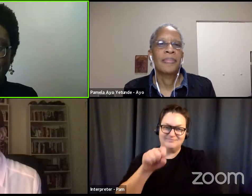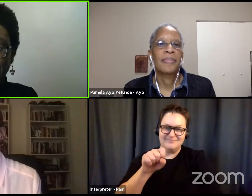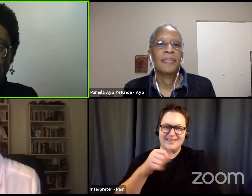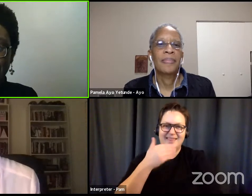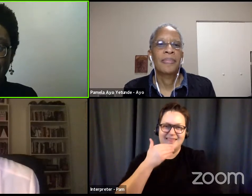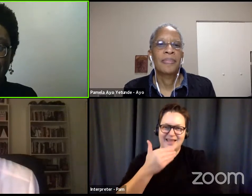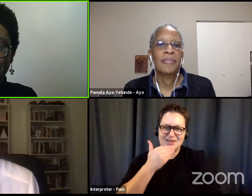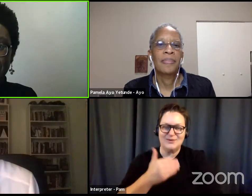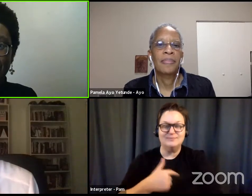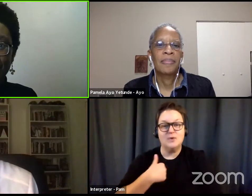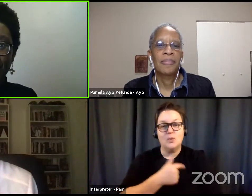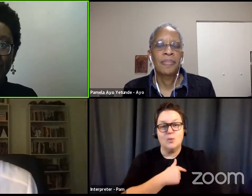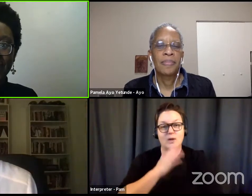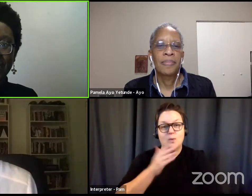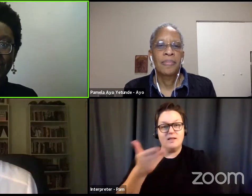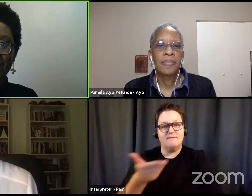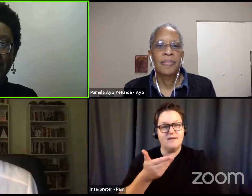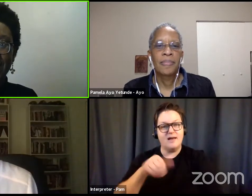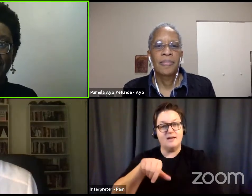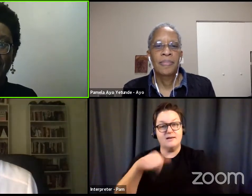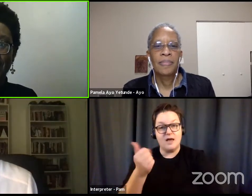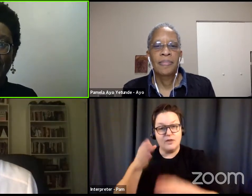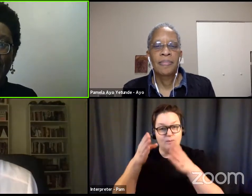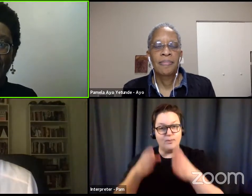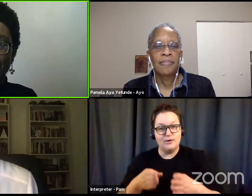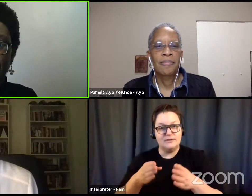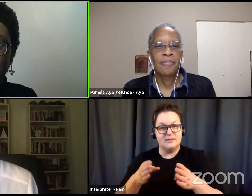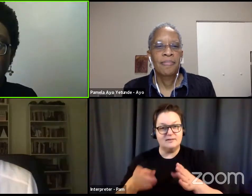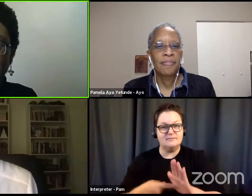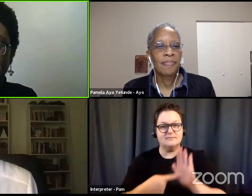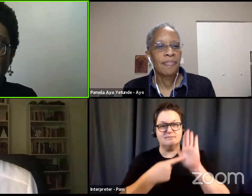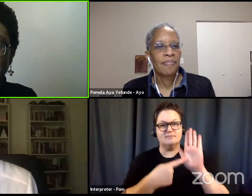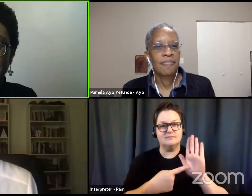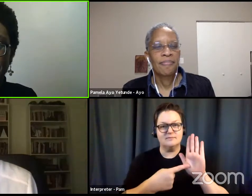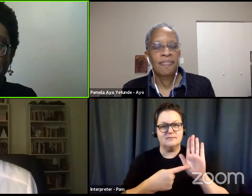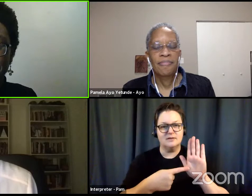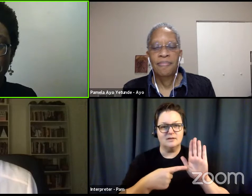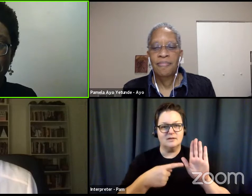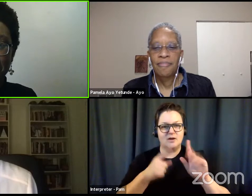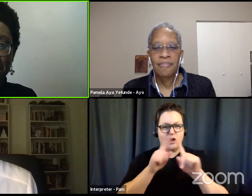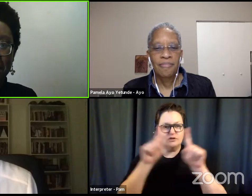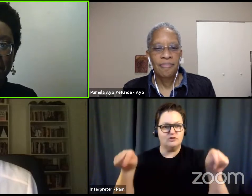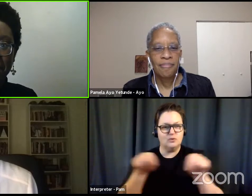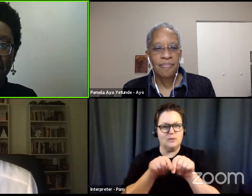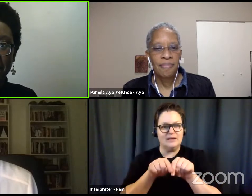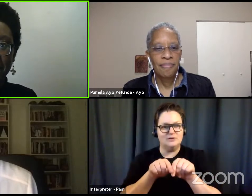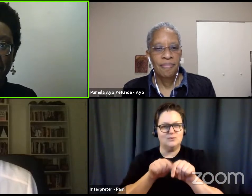We'll invite another person on screen to ask their question.